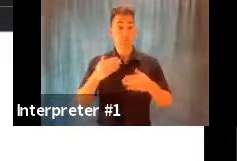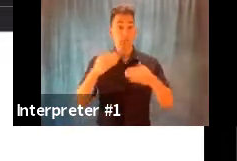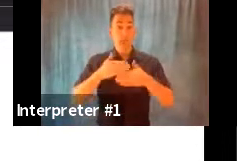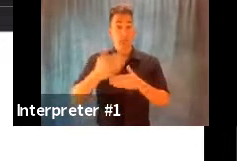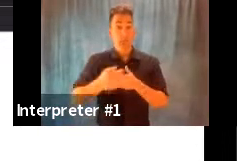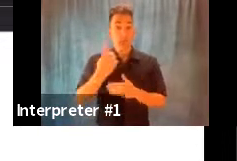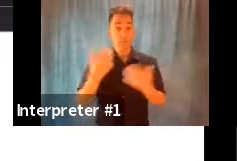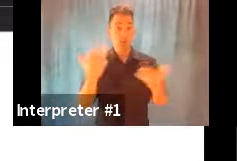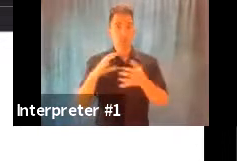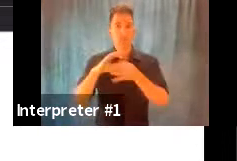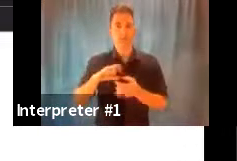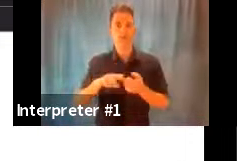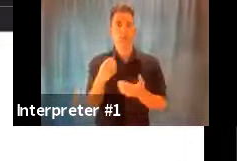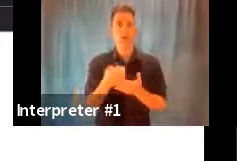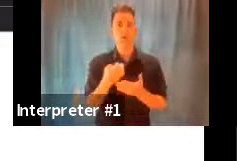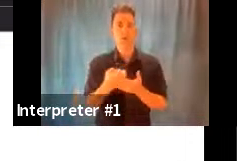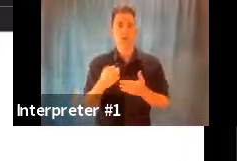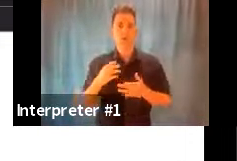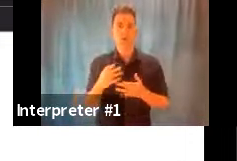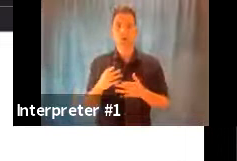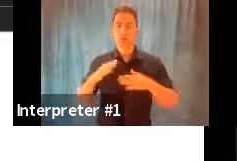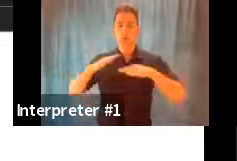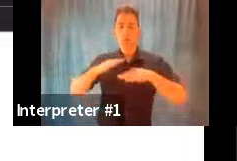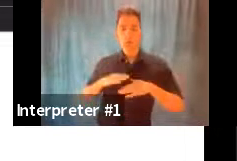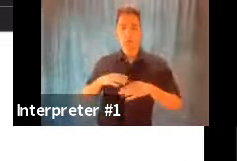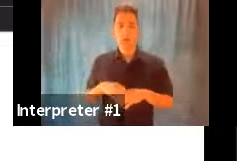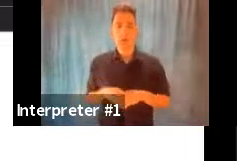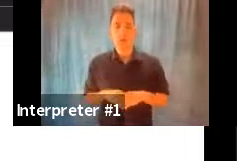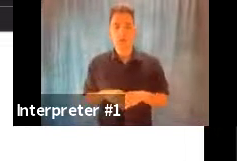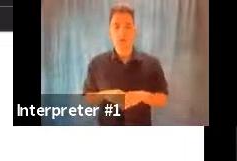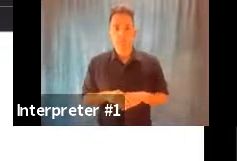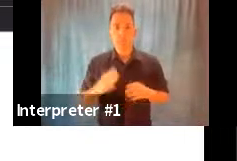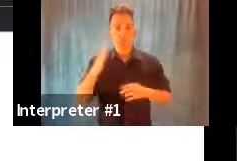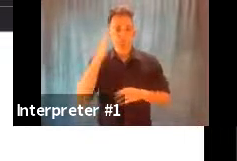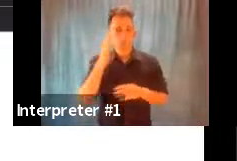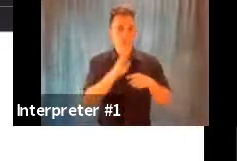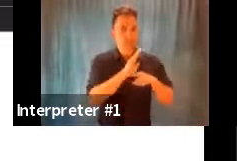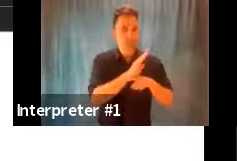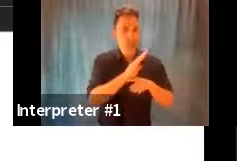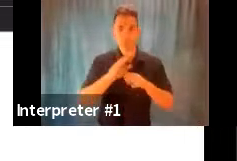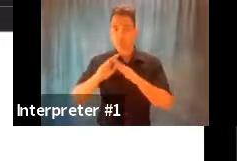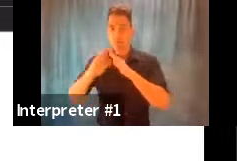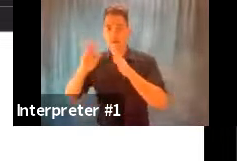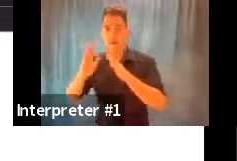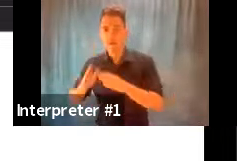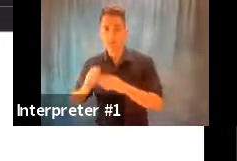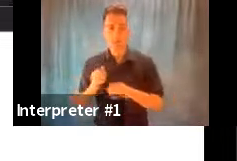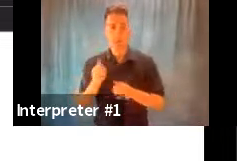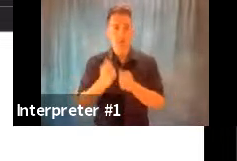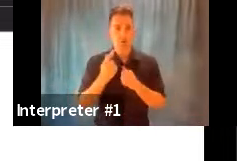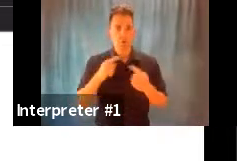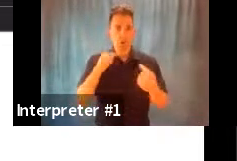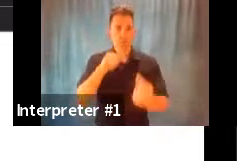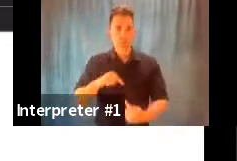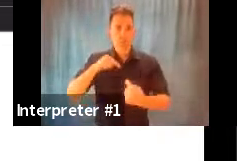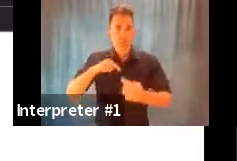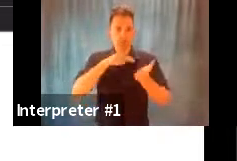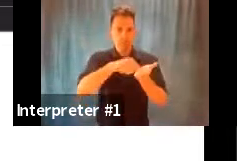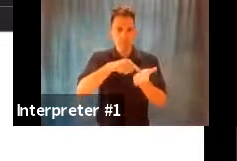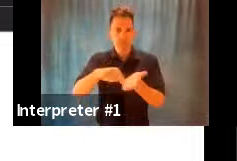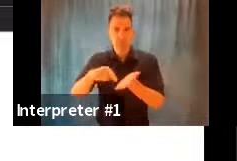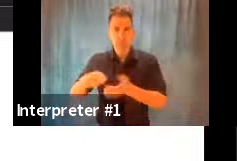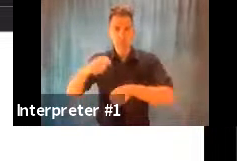We know that businesses and households in our community are still struggling to pay their bills, and with the state of Missouri blocking